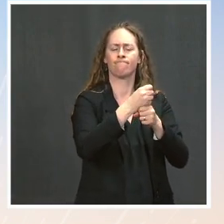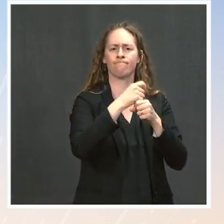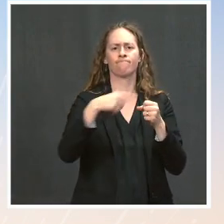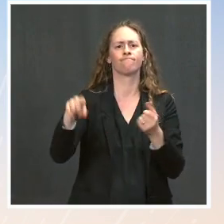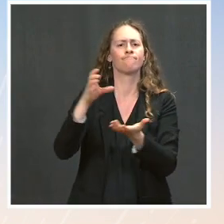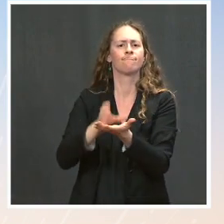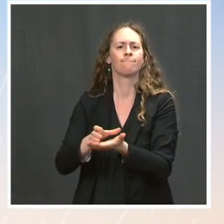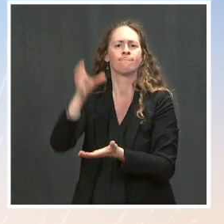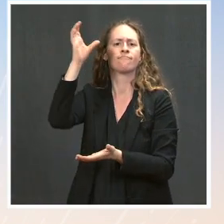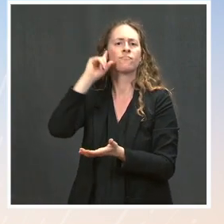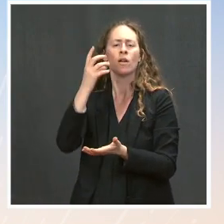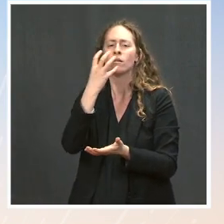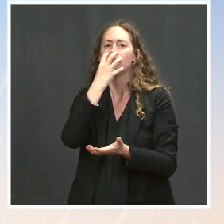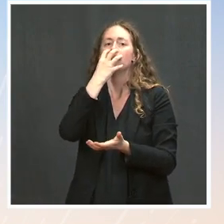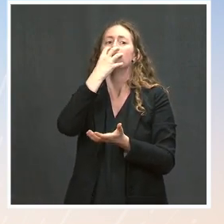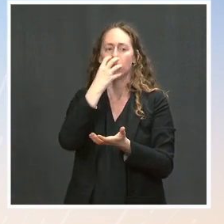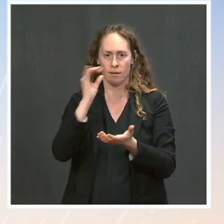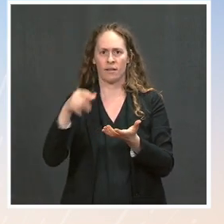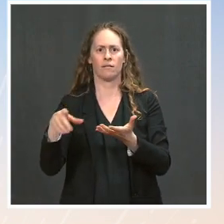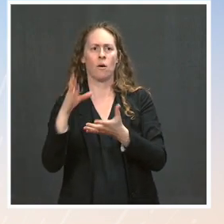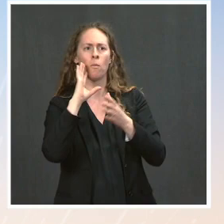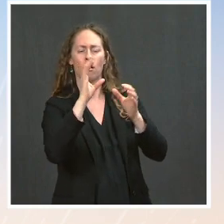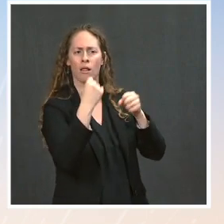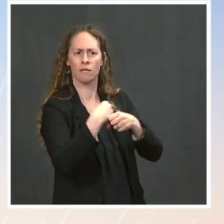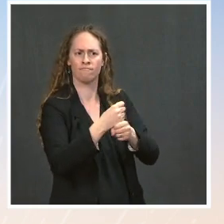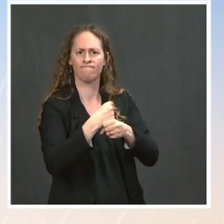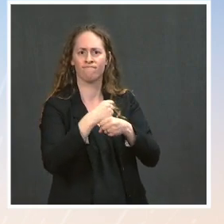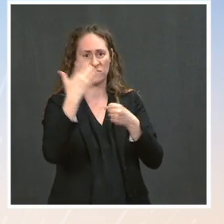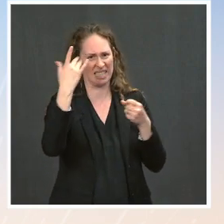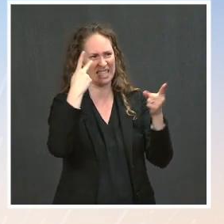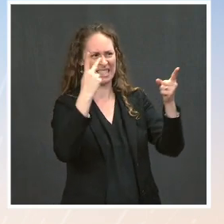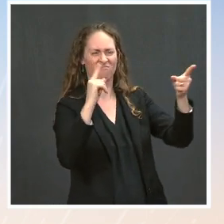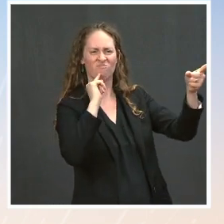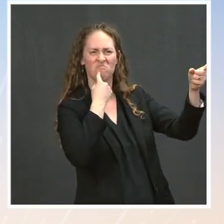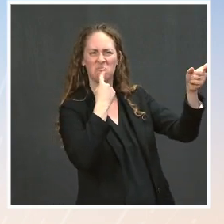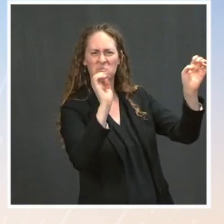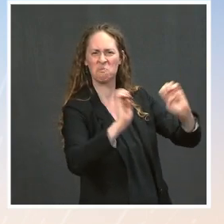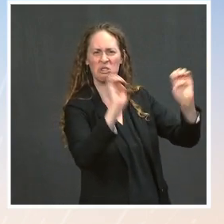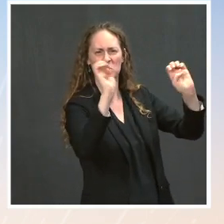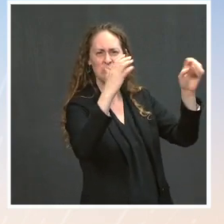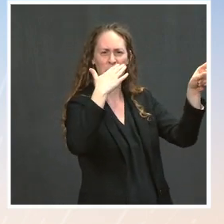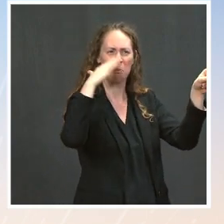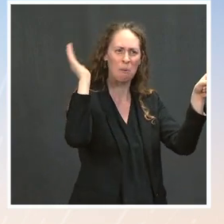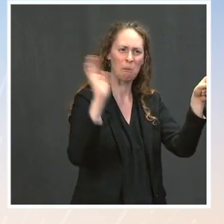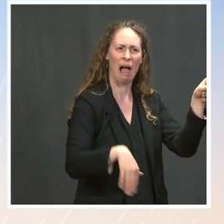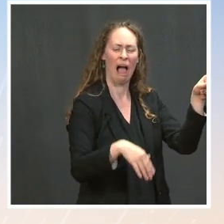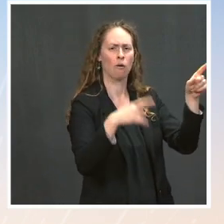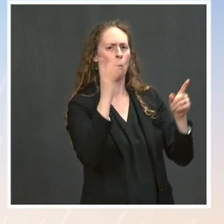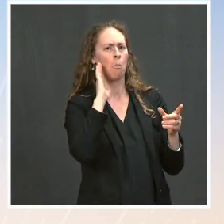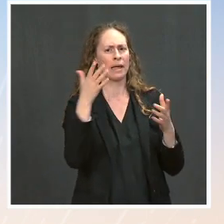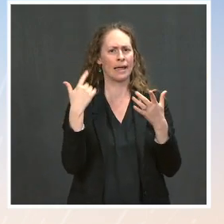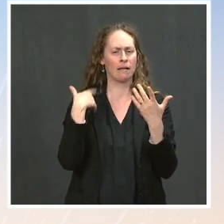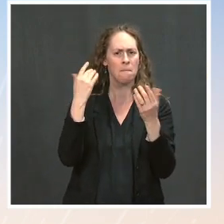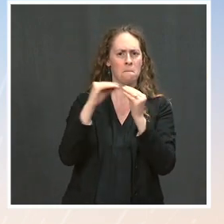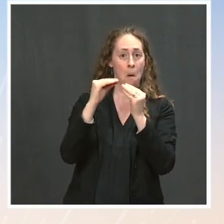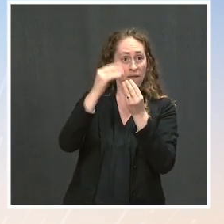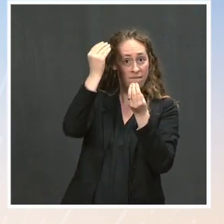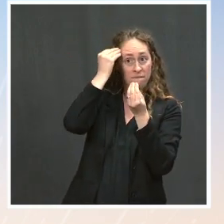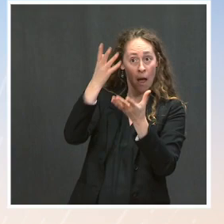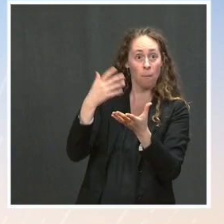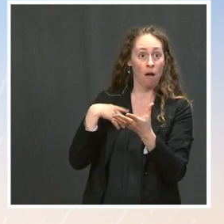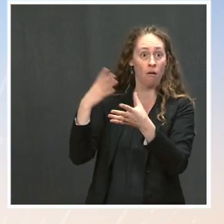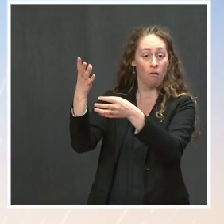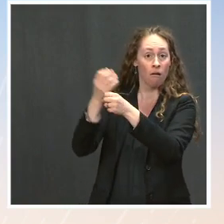needs, given the urgency of the conditions in India. And we'll have more details, hopefully, on the possibility soon. DOD is